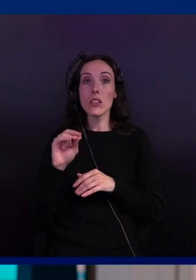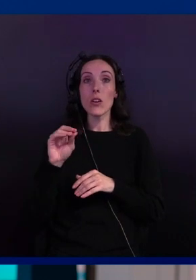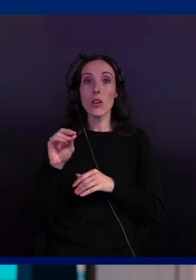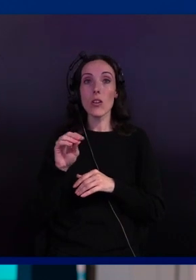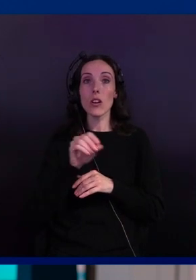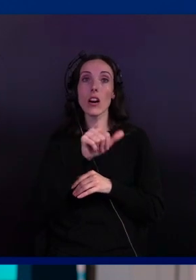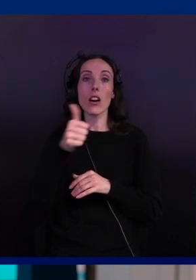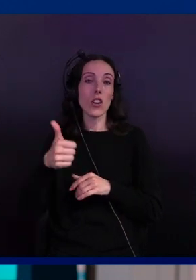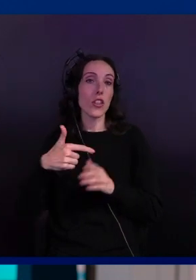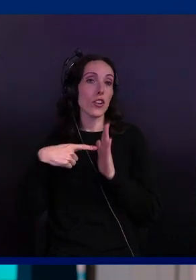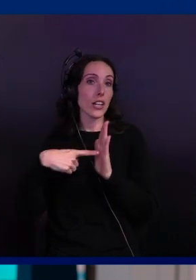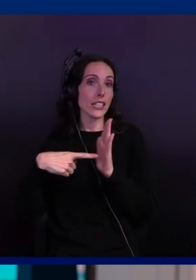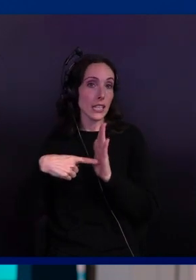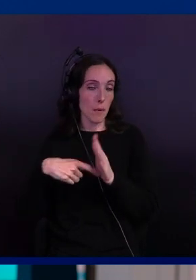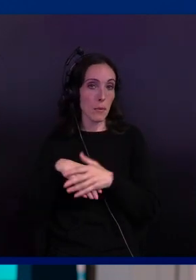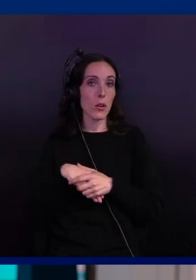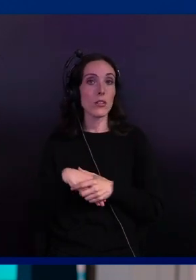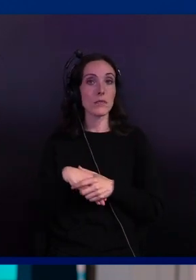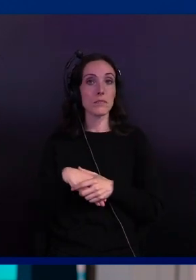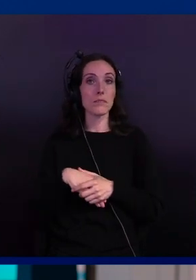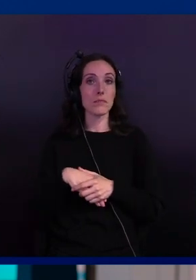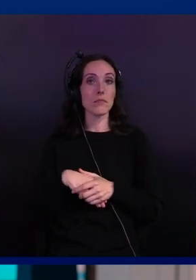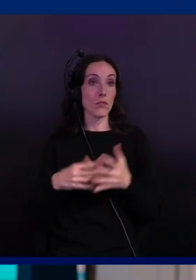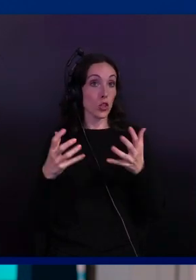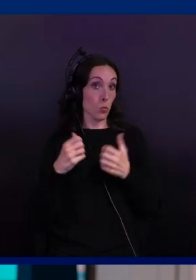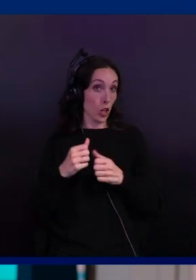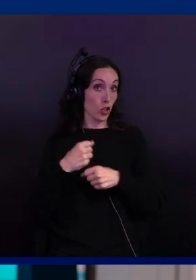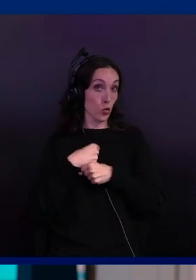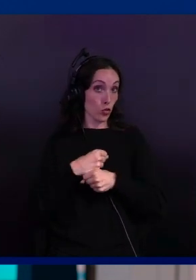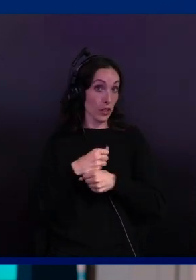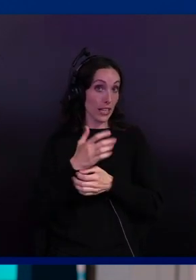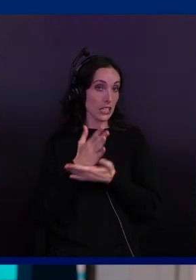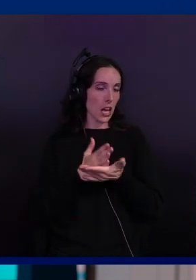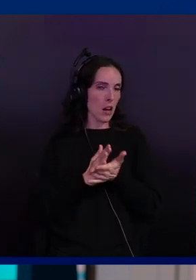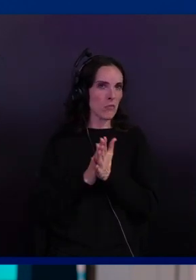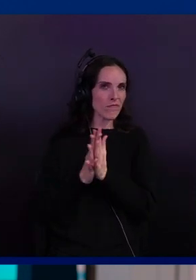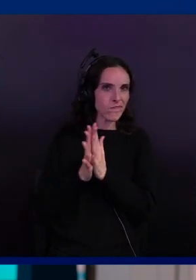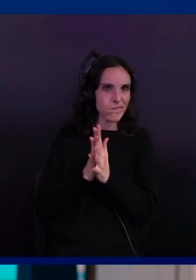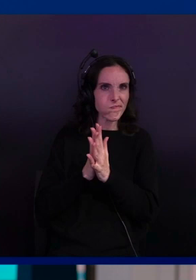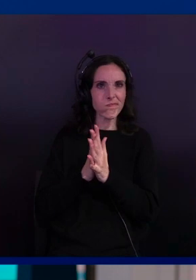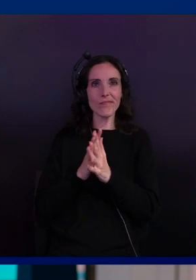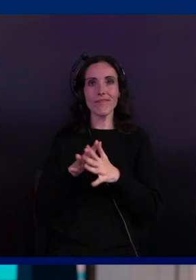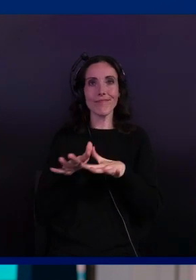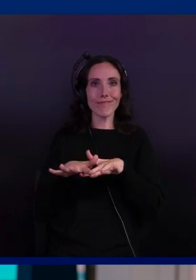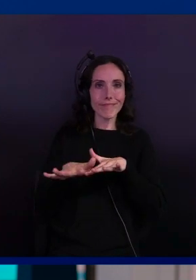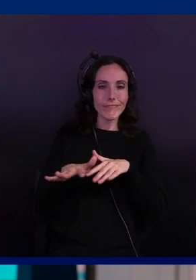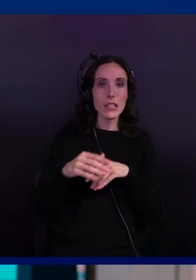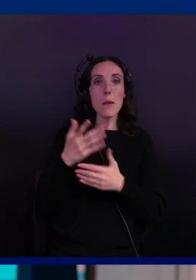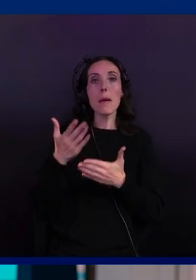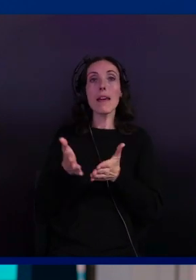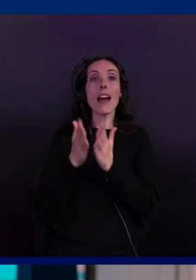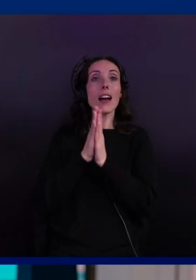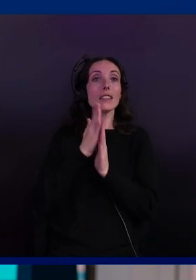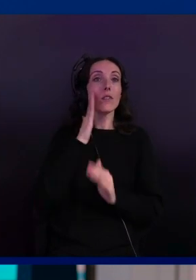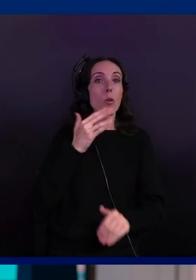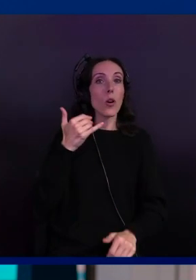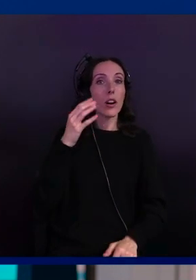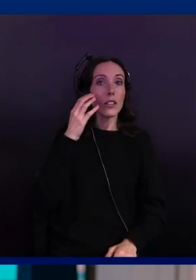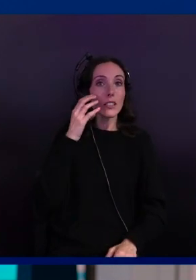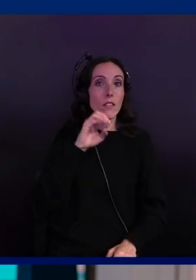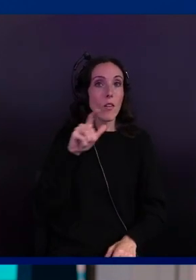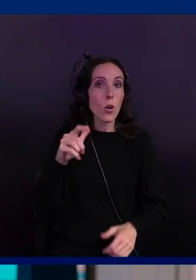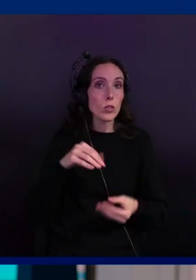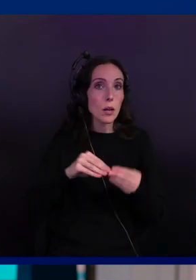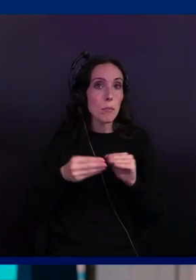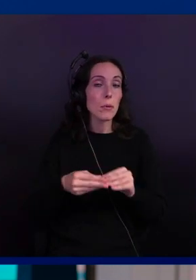here where we wanted to create some friction. It could be asking them to enter a cell phone number. We get a code,